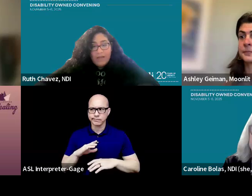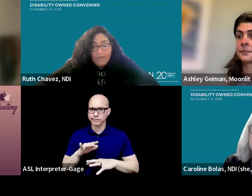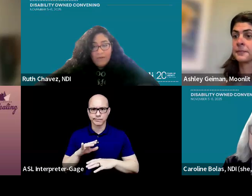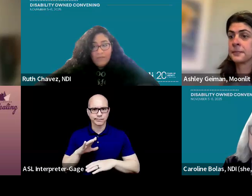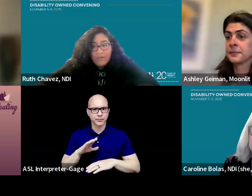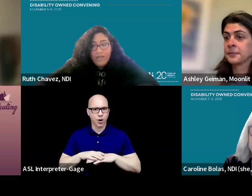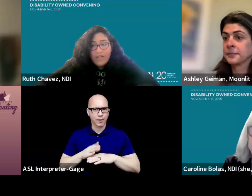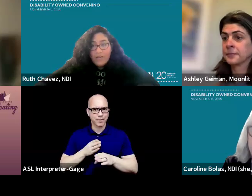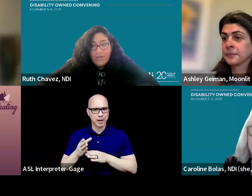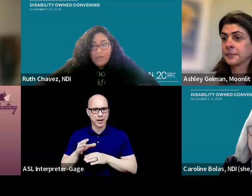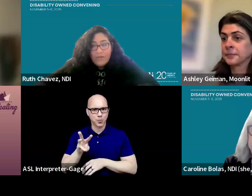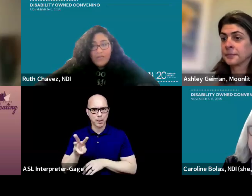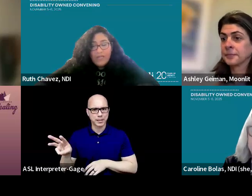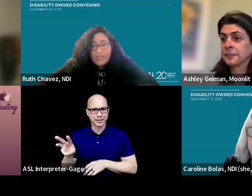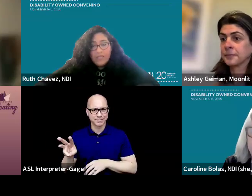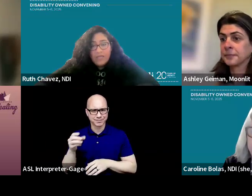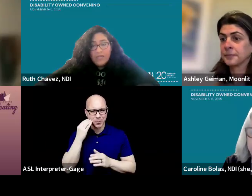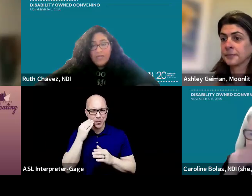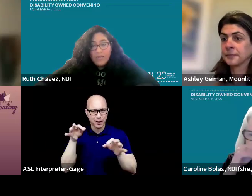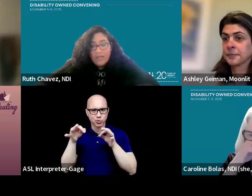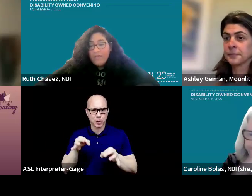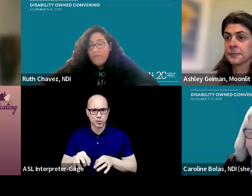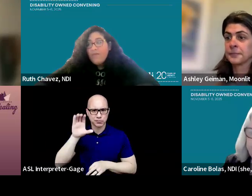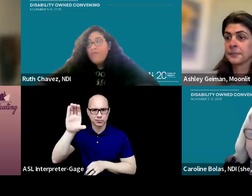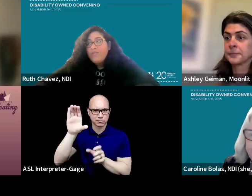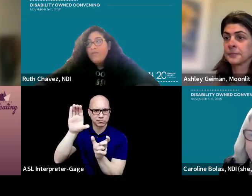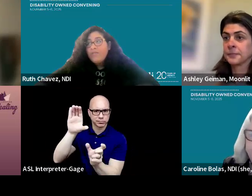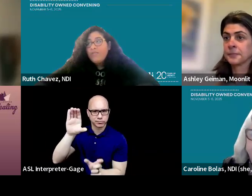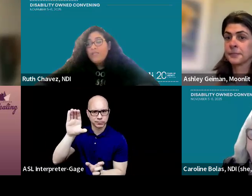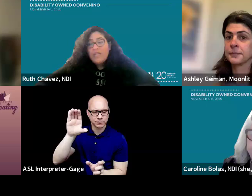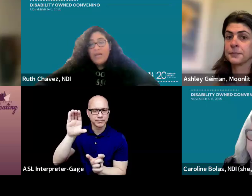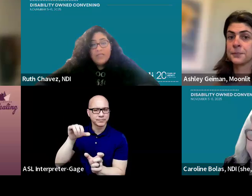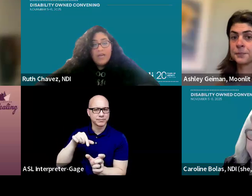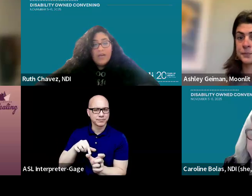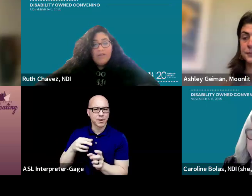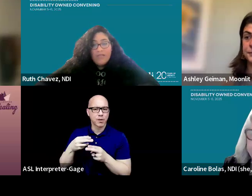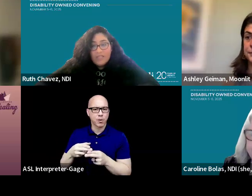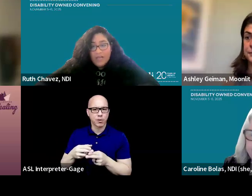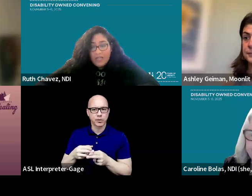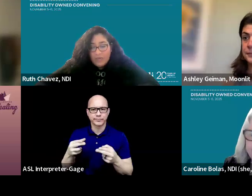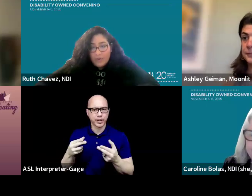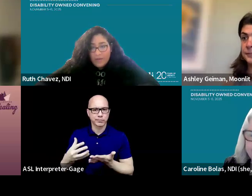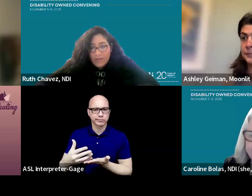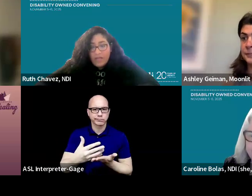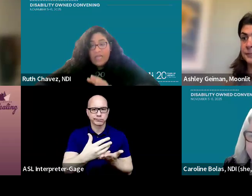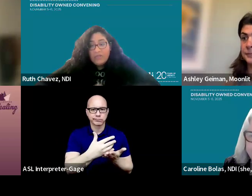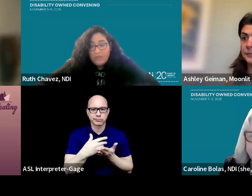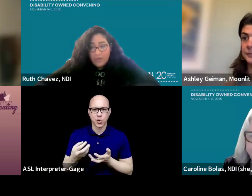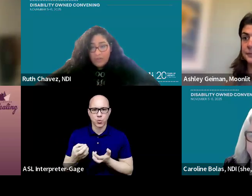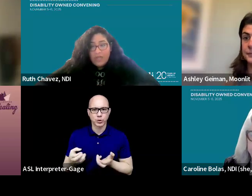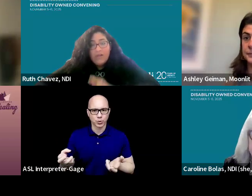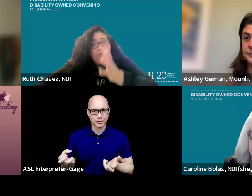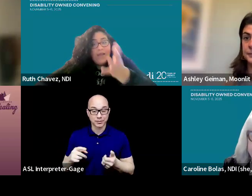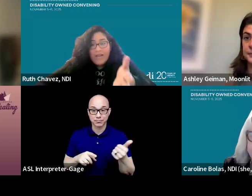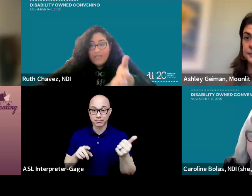in the platform, you can download it. It's a collective of resources that Felicia has recommended, has